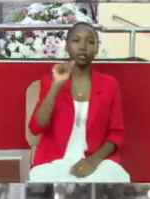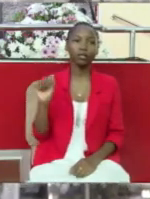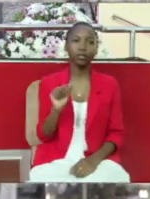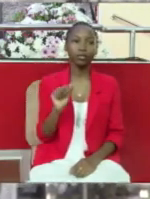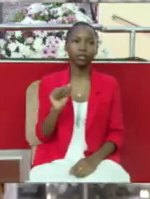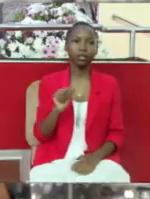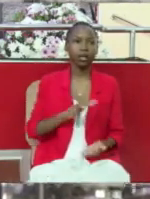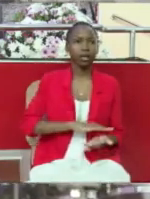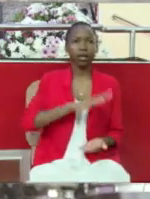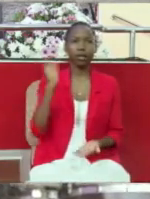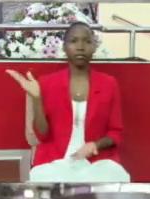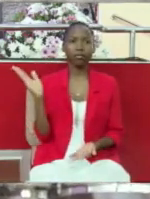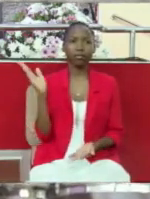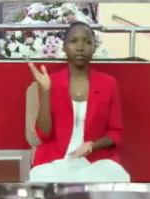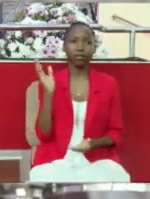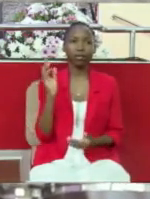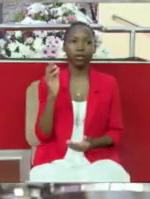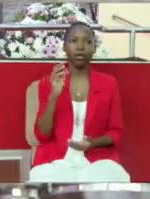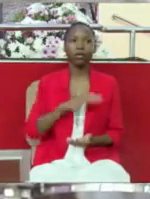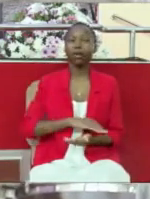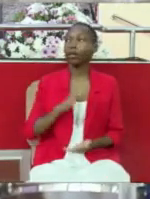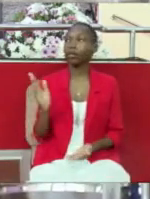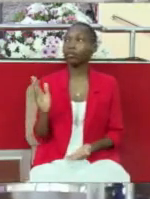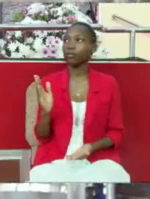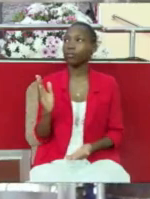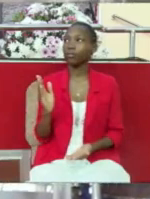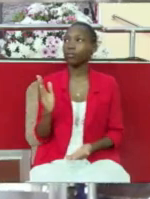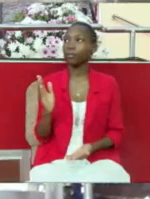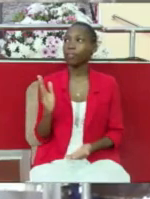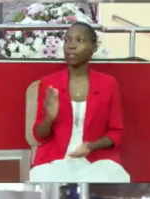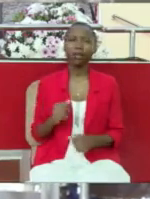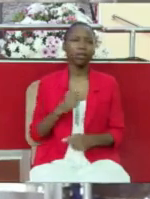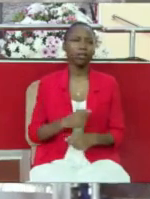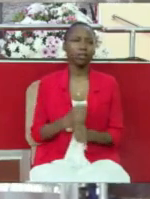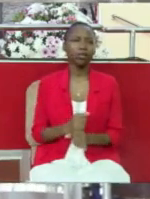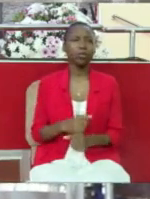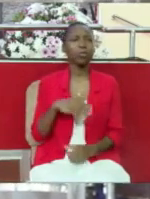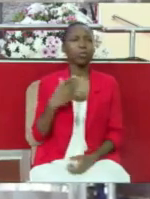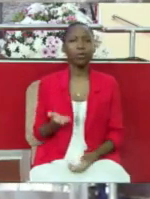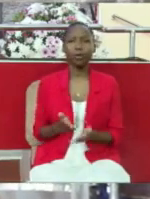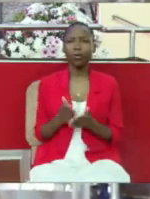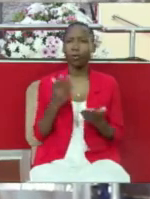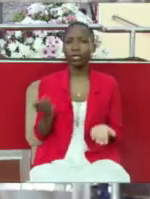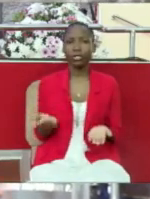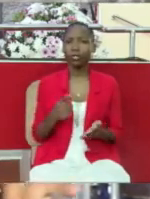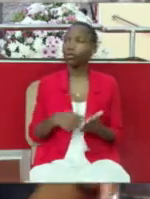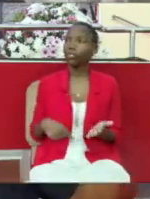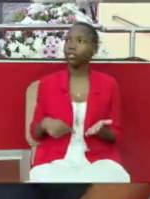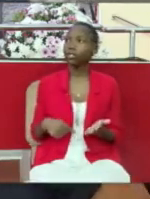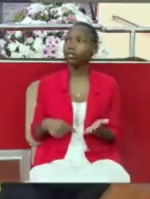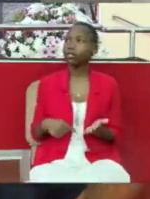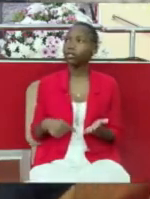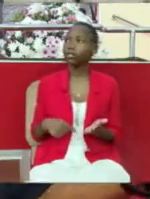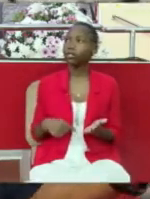Bethany wakasikia. So as he's walking there. Na hivyo wanapotembea wako. What are they doing? They have read the prophecies. Amen. And they know